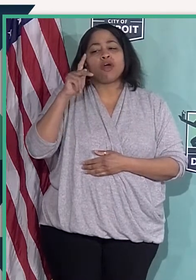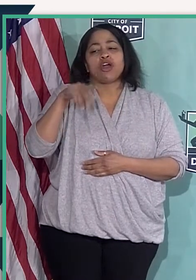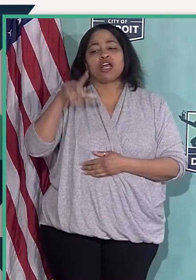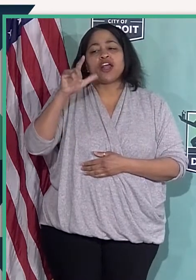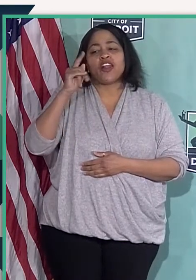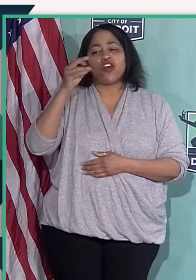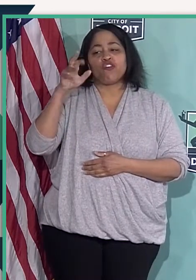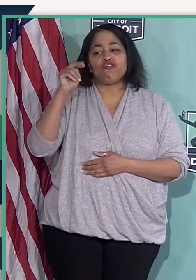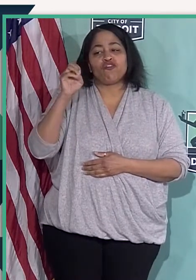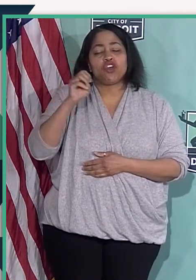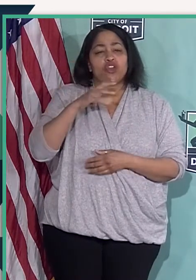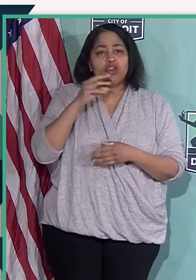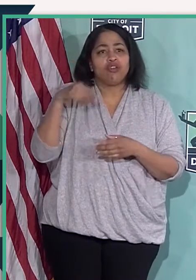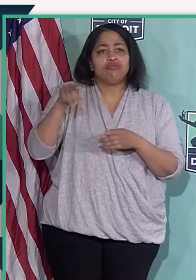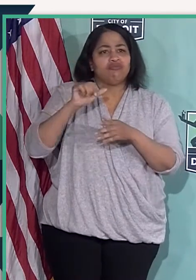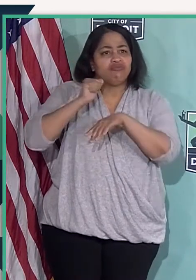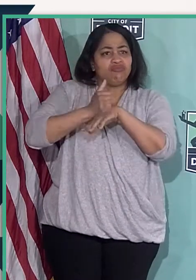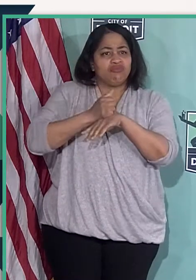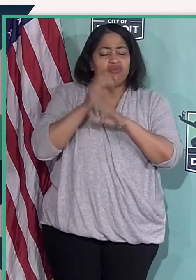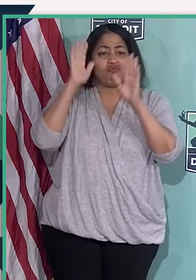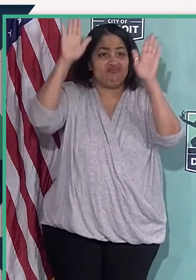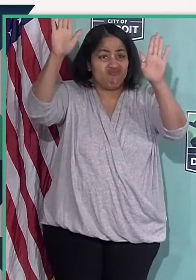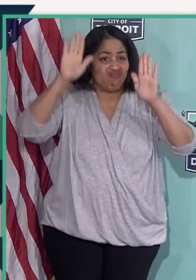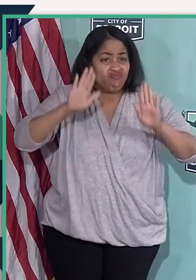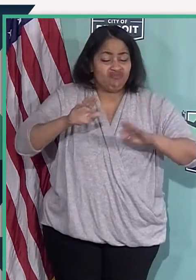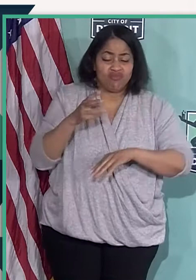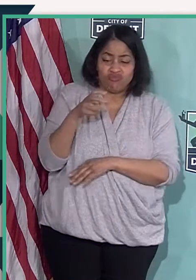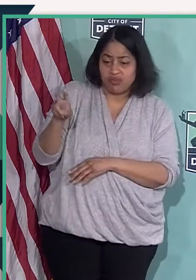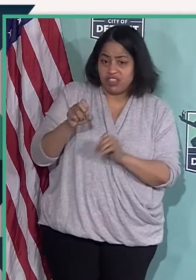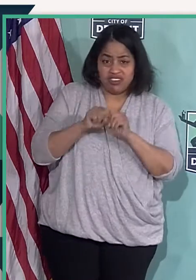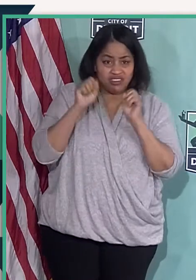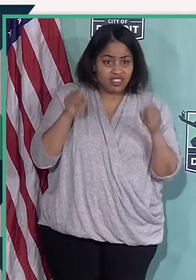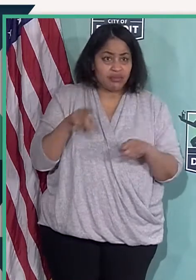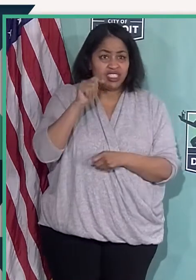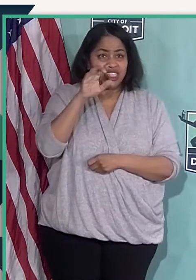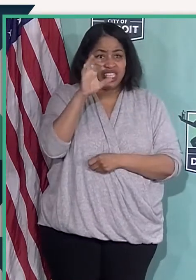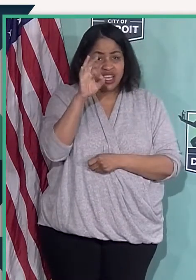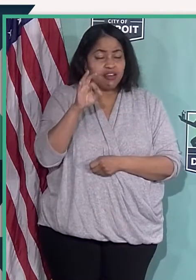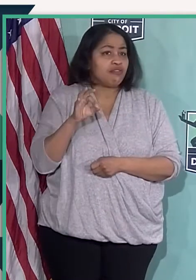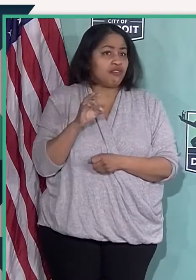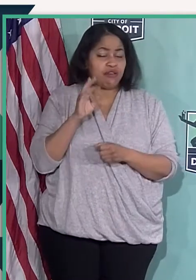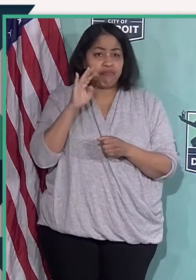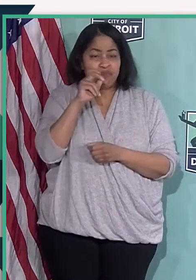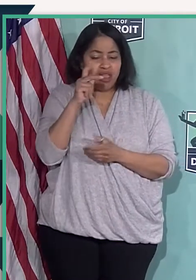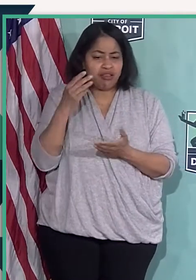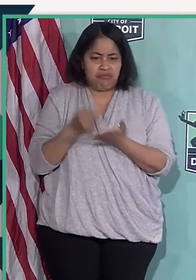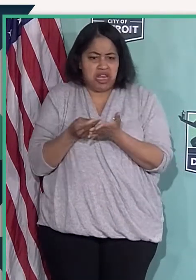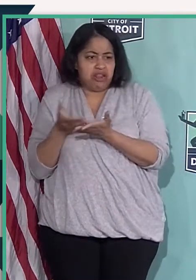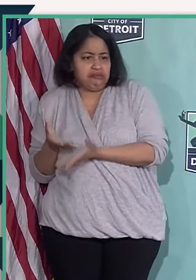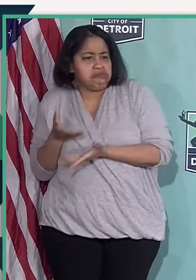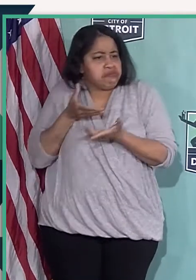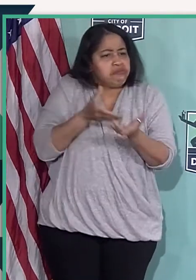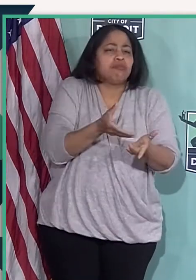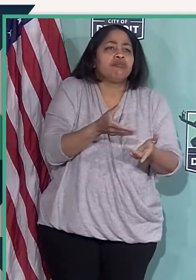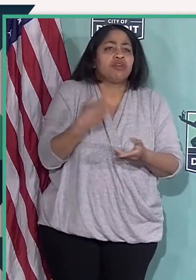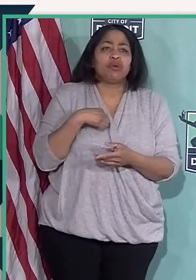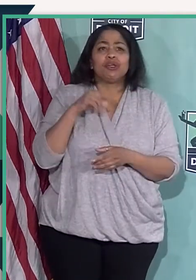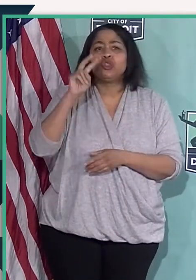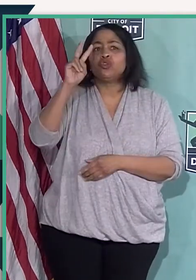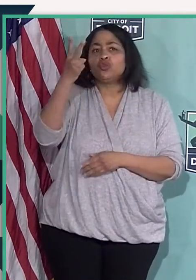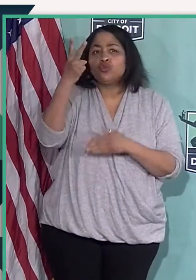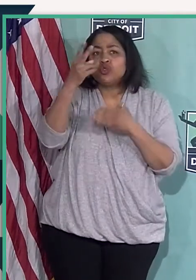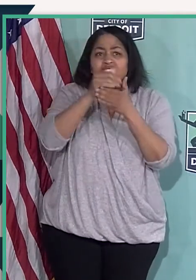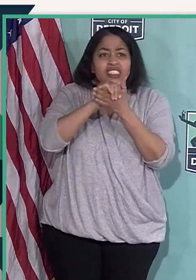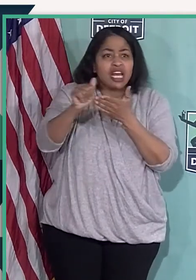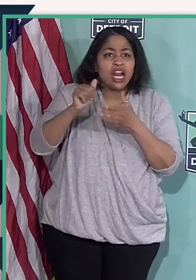outstanding transportation system. Gary Torgo from TCF Bank made a very generous financial contribution, and we've been doing $2 rides, the